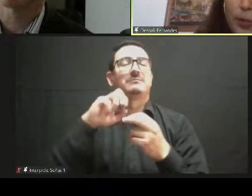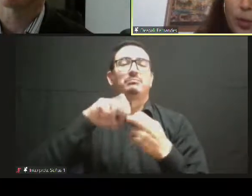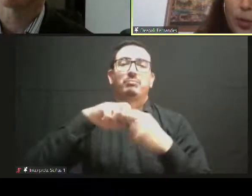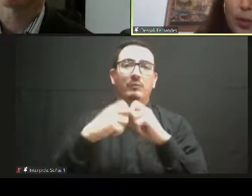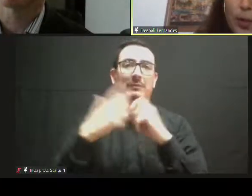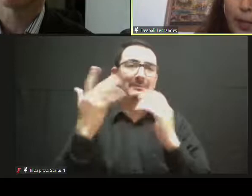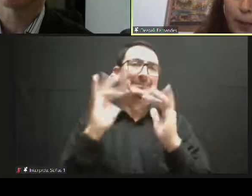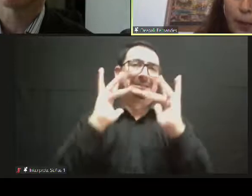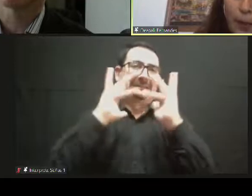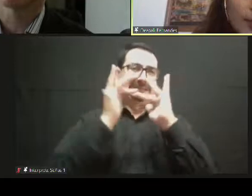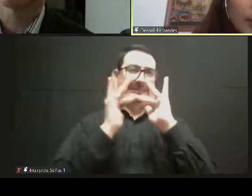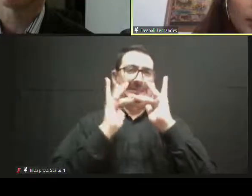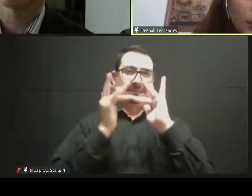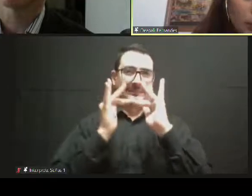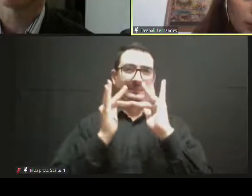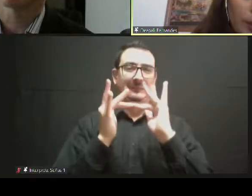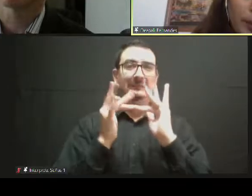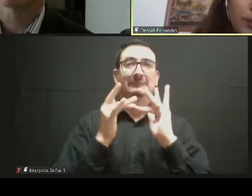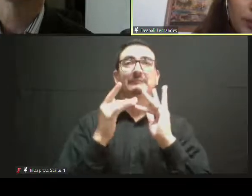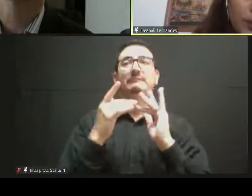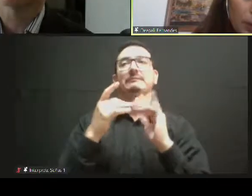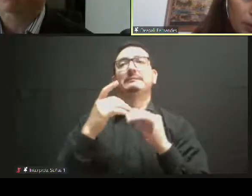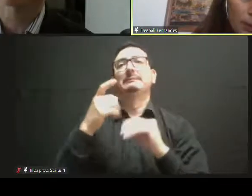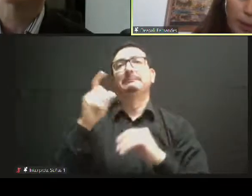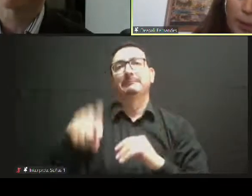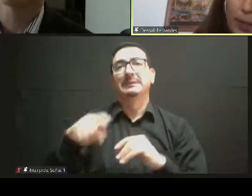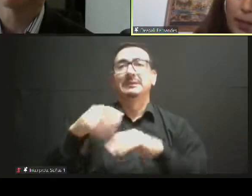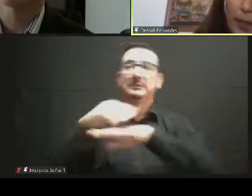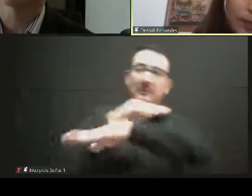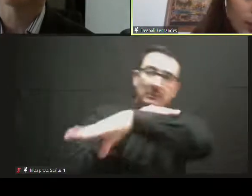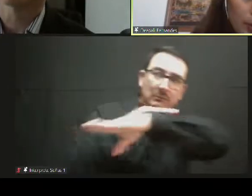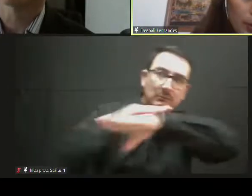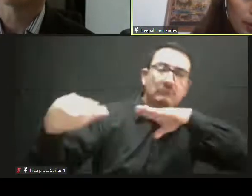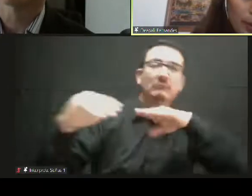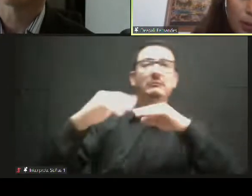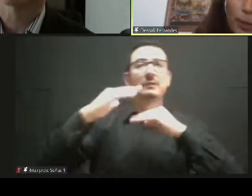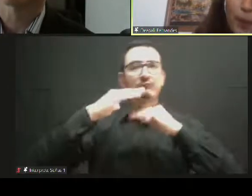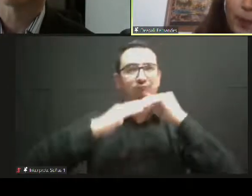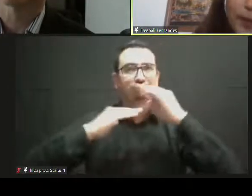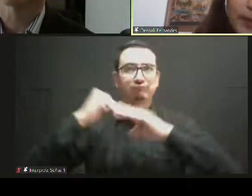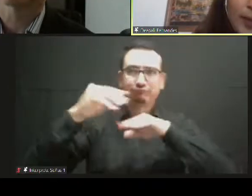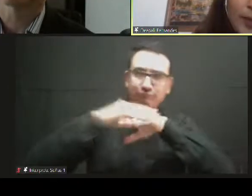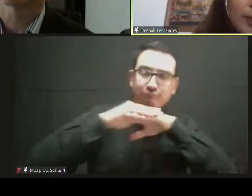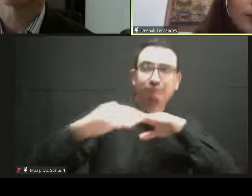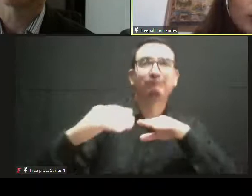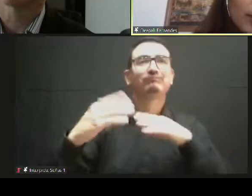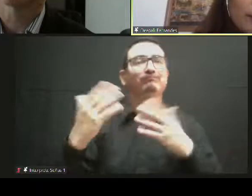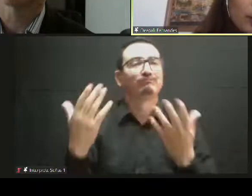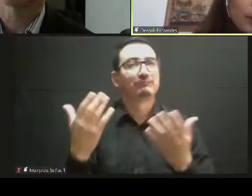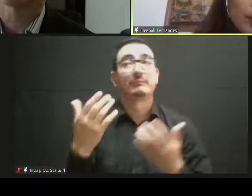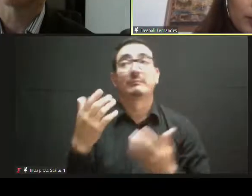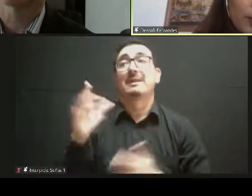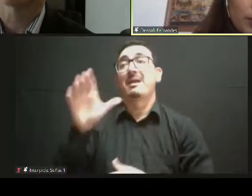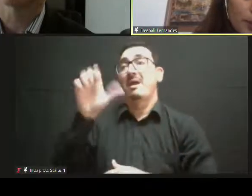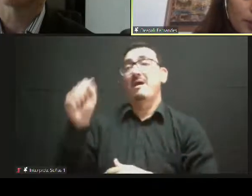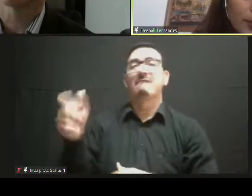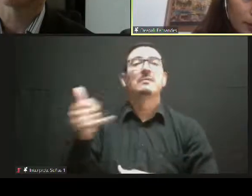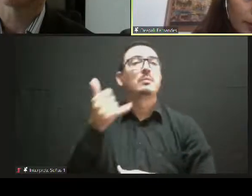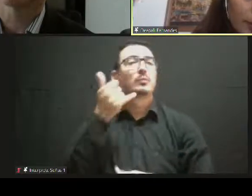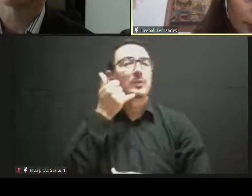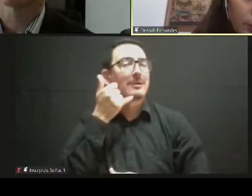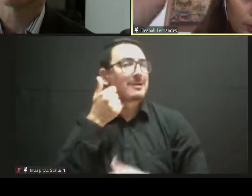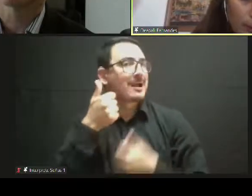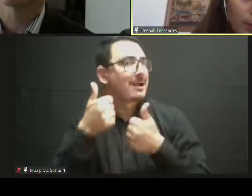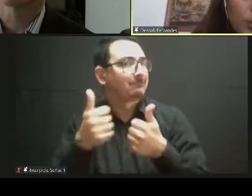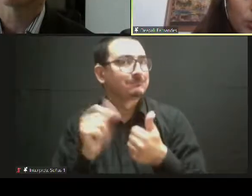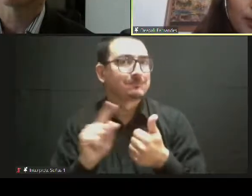internet penetration in Africa has been low compared to other regions, in particular Asia. But mobile phone penetration